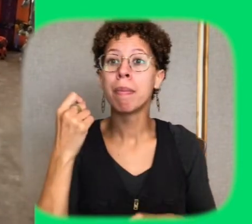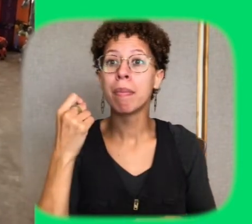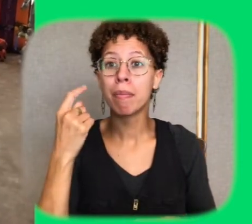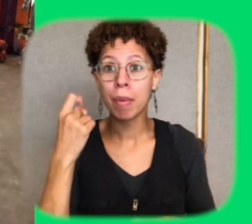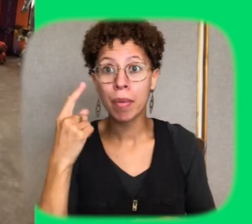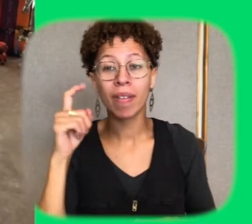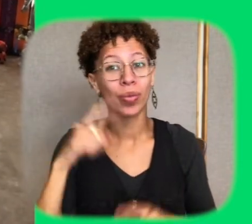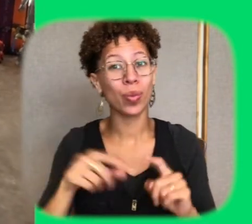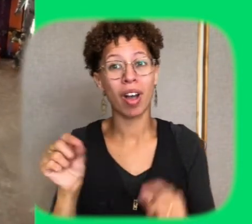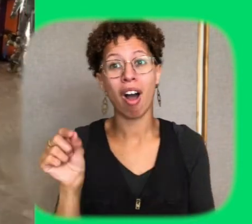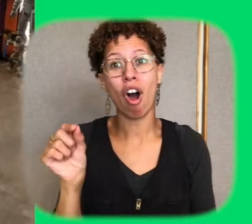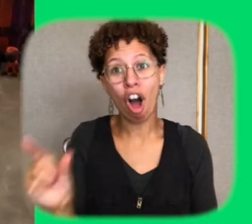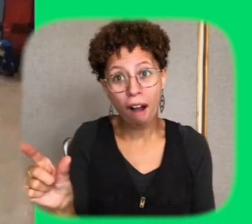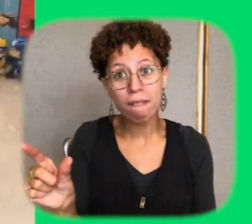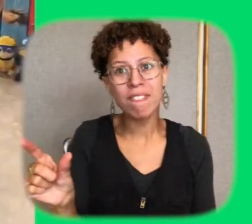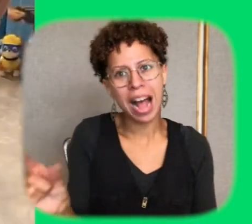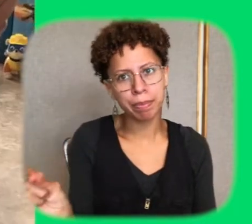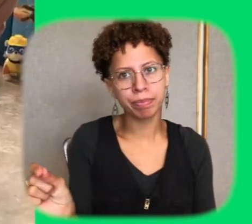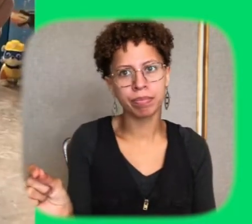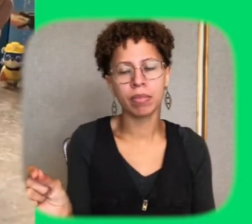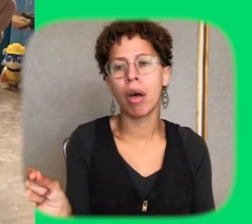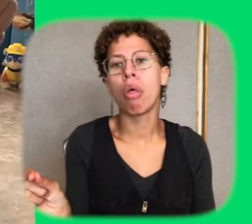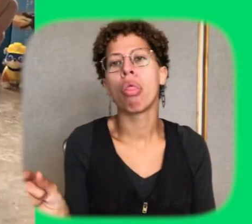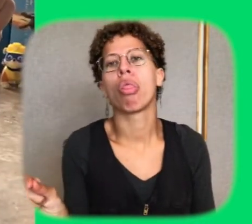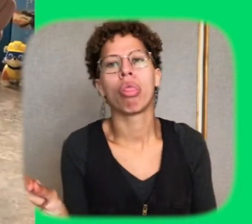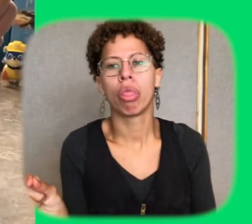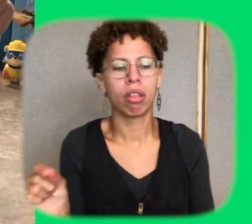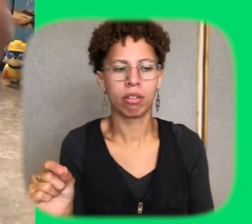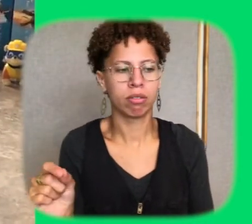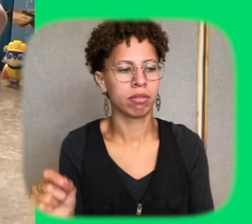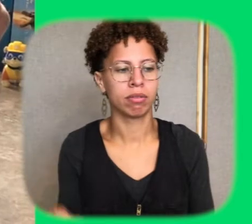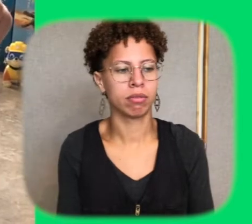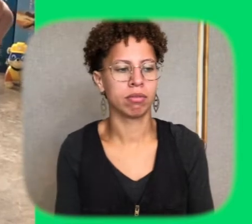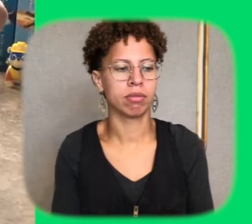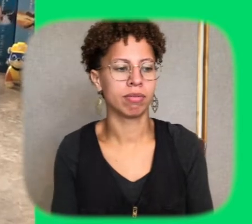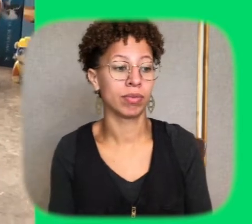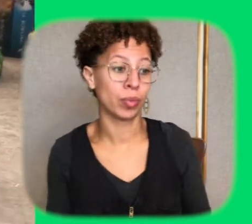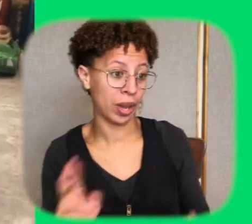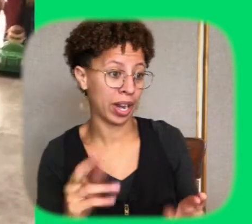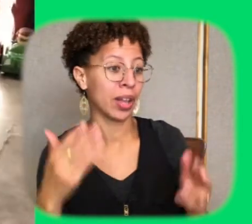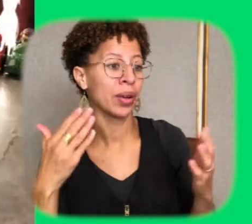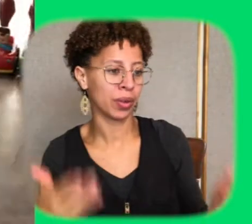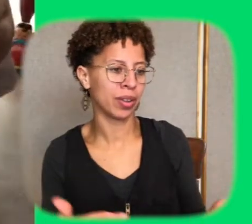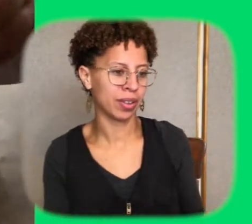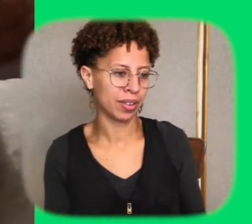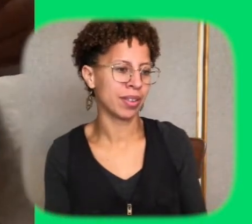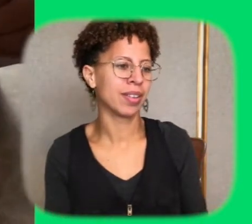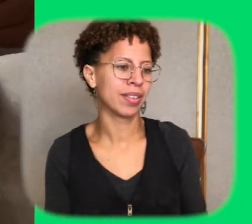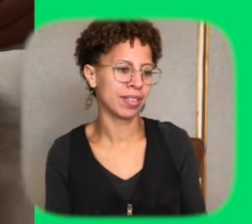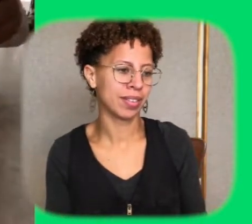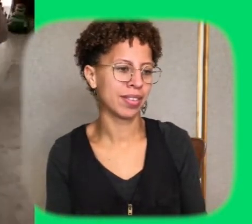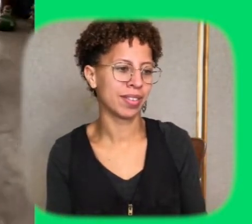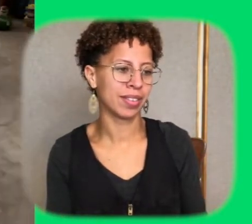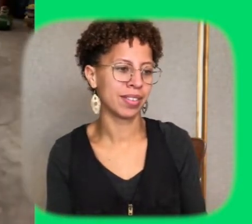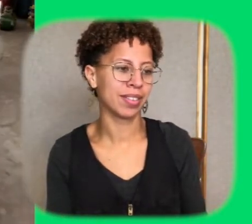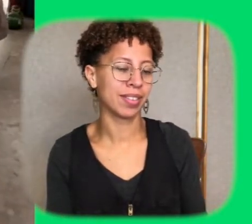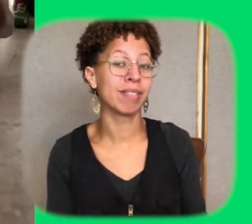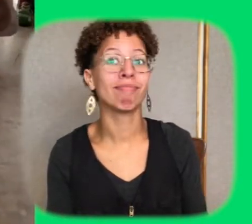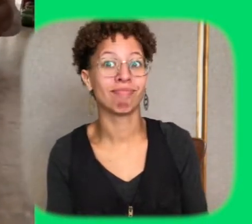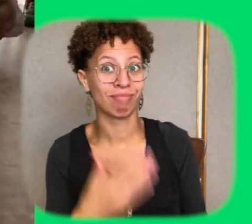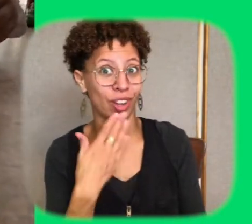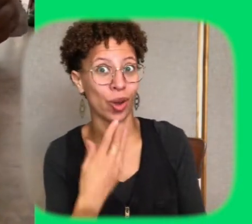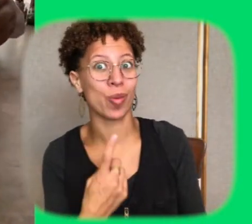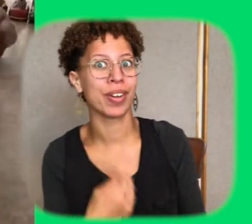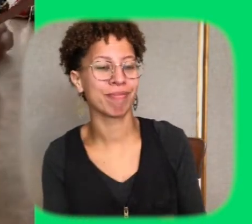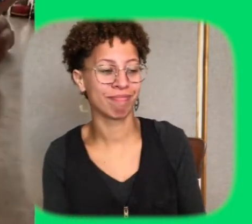again. You can't just slide it. Ready, set, go. Oh, another good one. What did you get? I think I got a